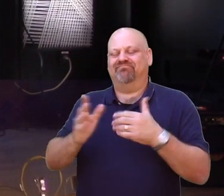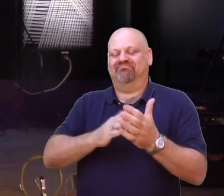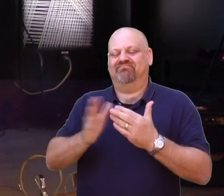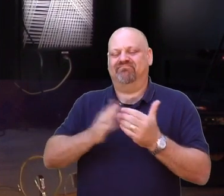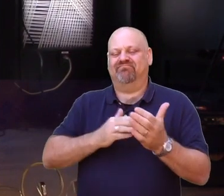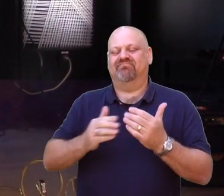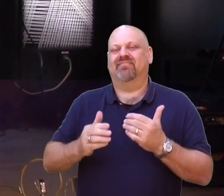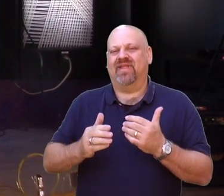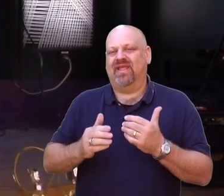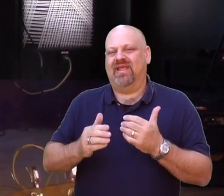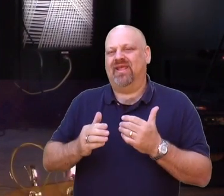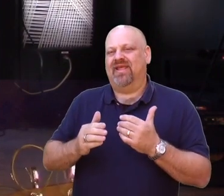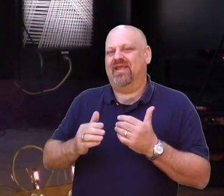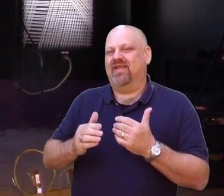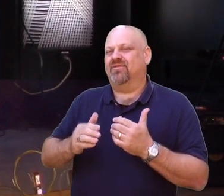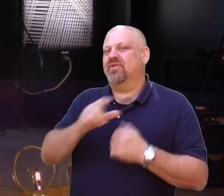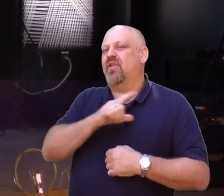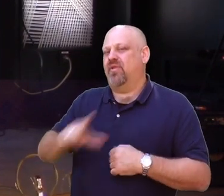say,